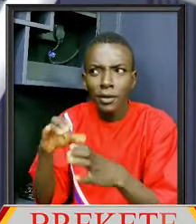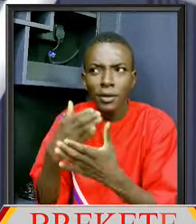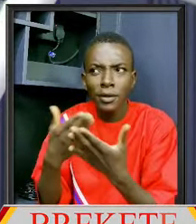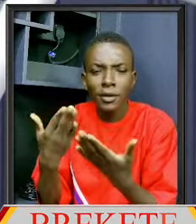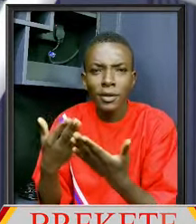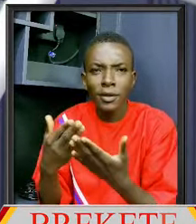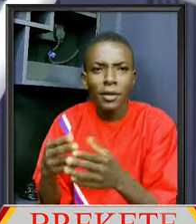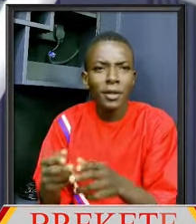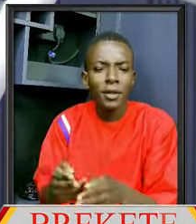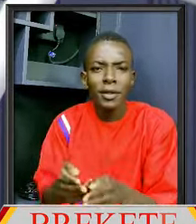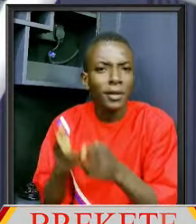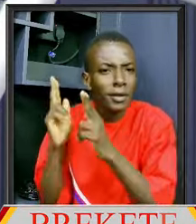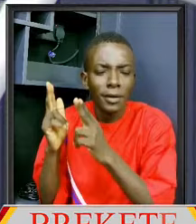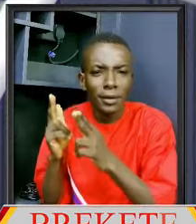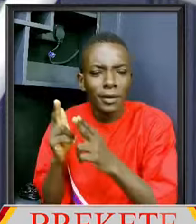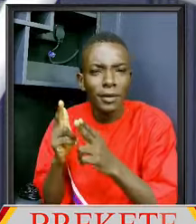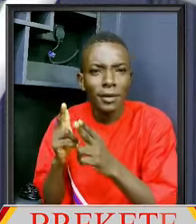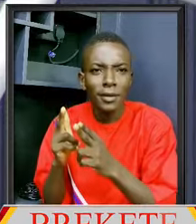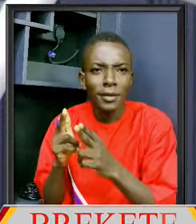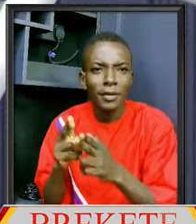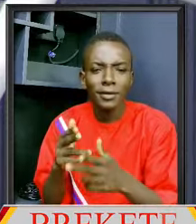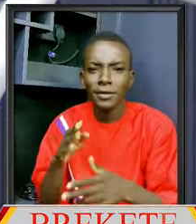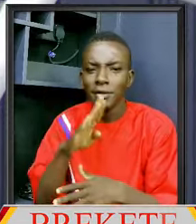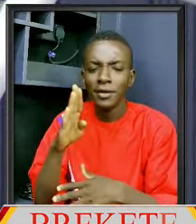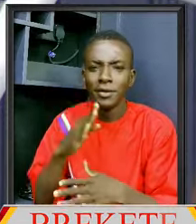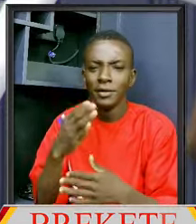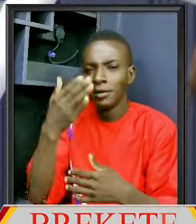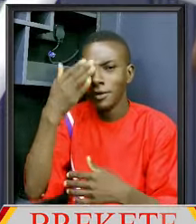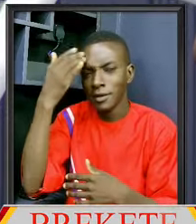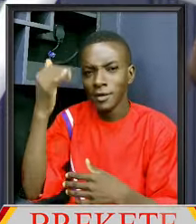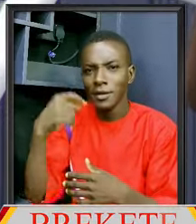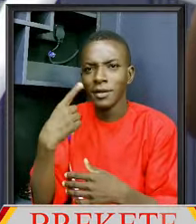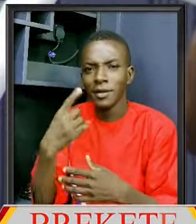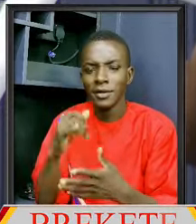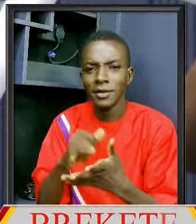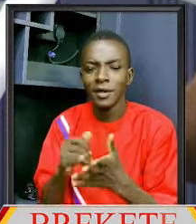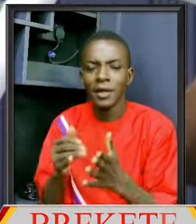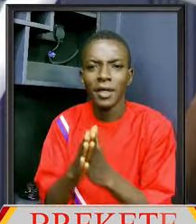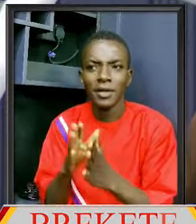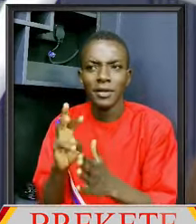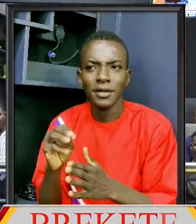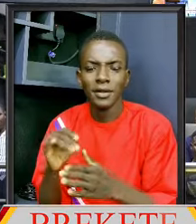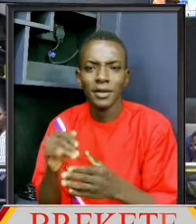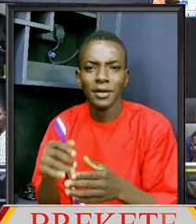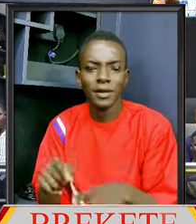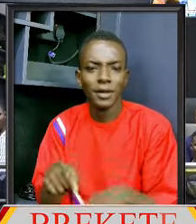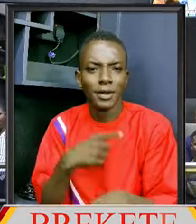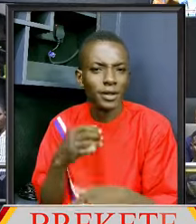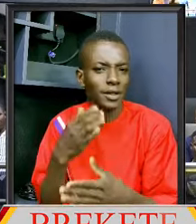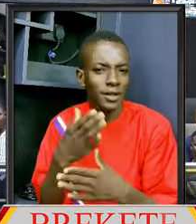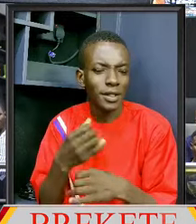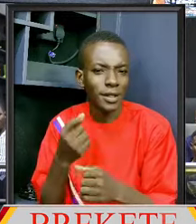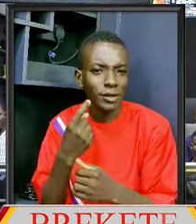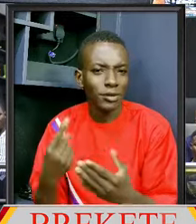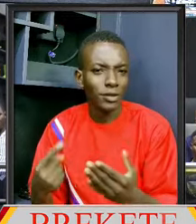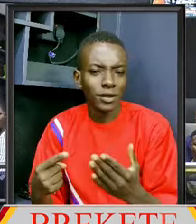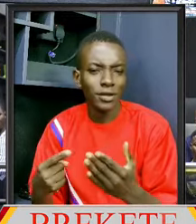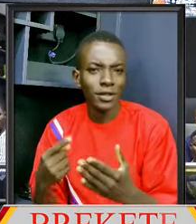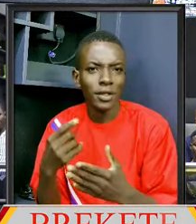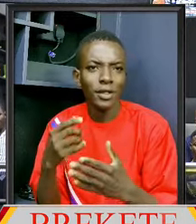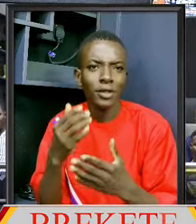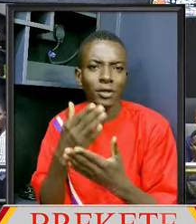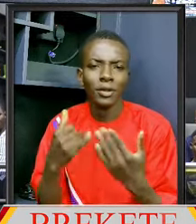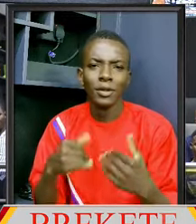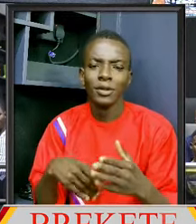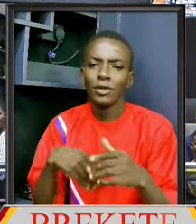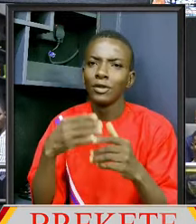now good. I run. I don't ever forget. So I go still be ask them on the lighter note. They get waiting. Person go